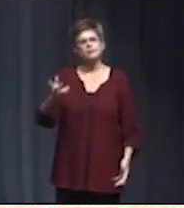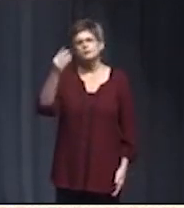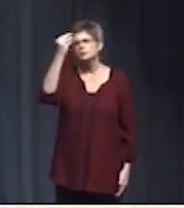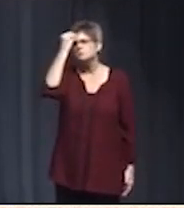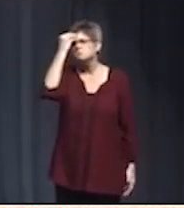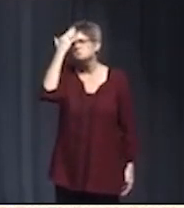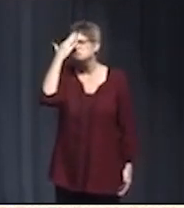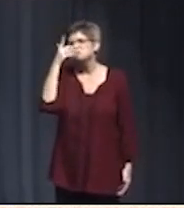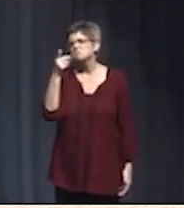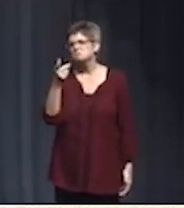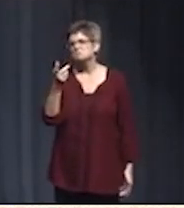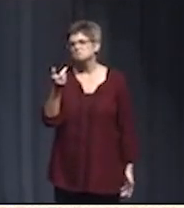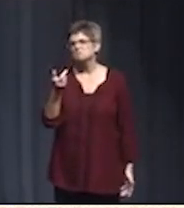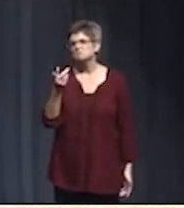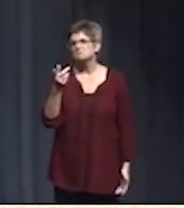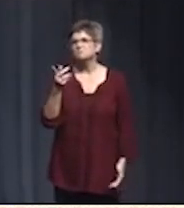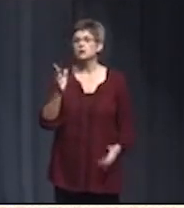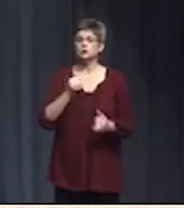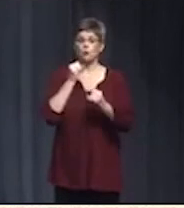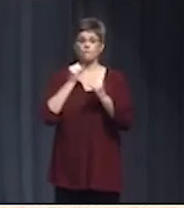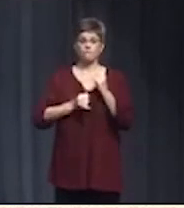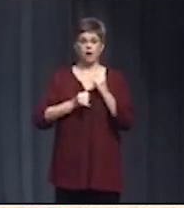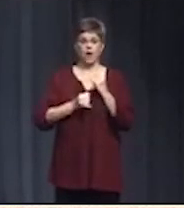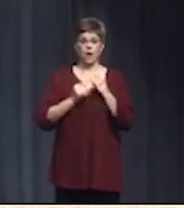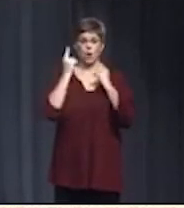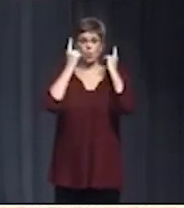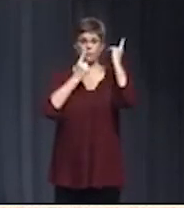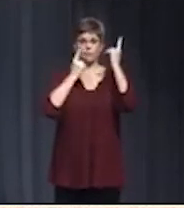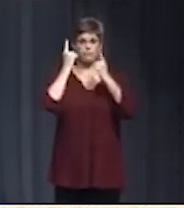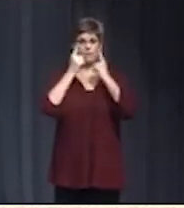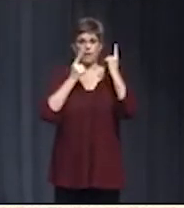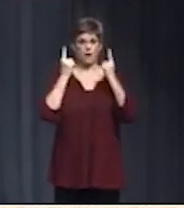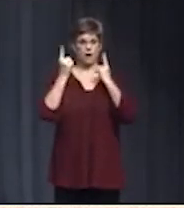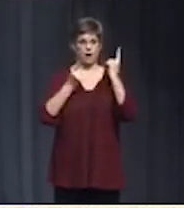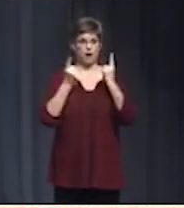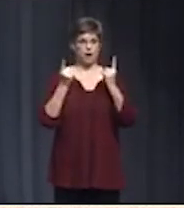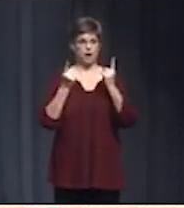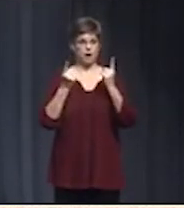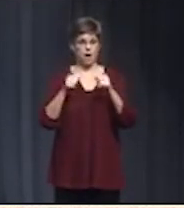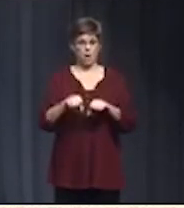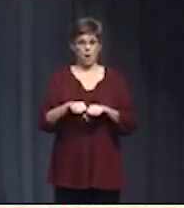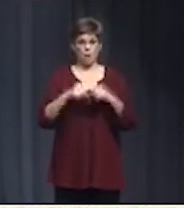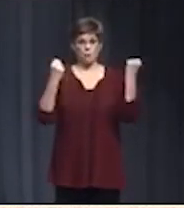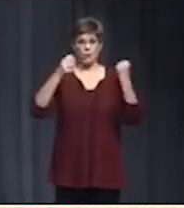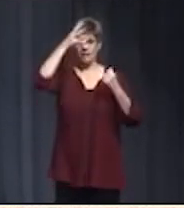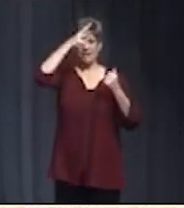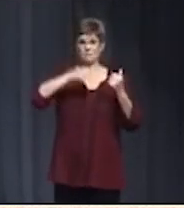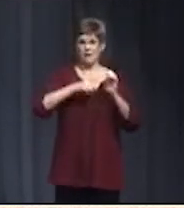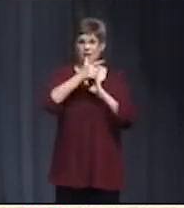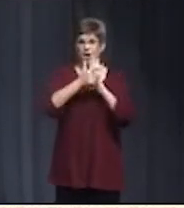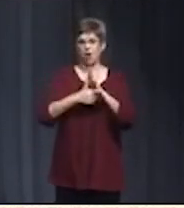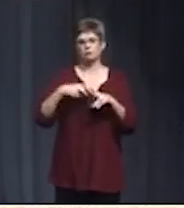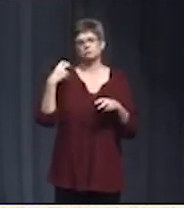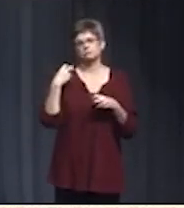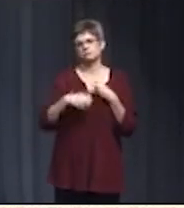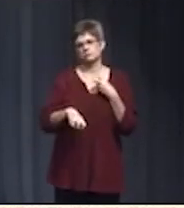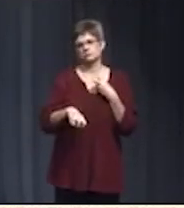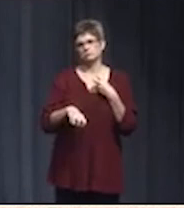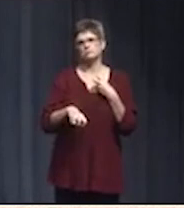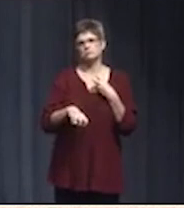mind. So, final thoughts. Breaking through the man laws is very, very hard. It's hard